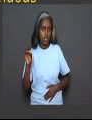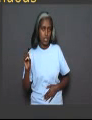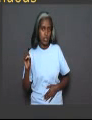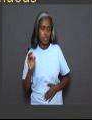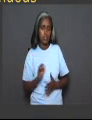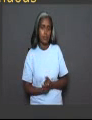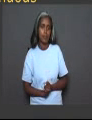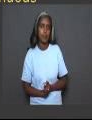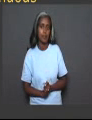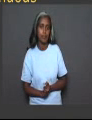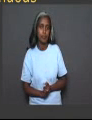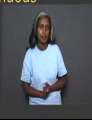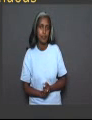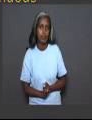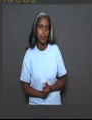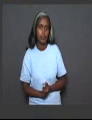180.